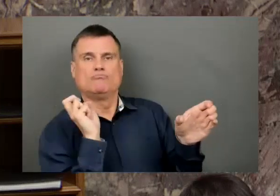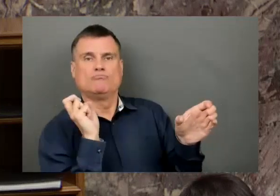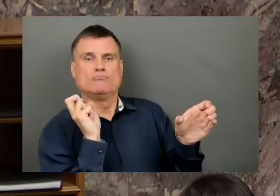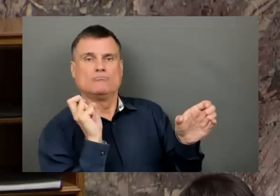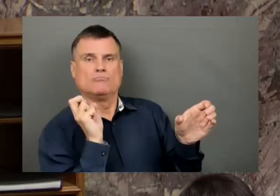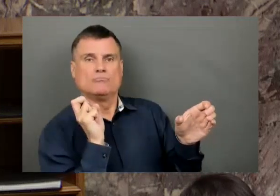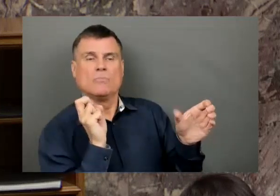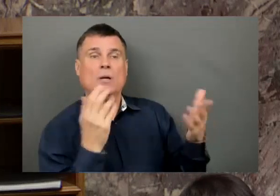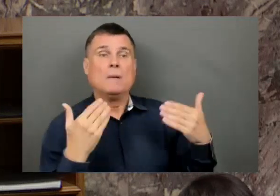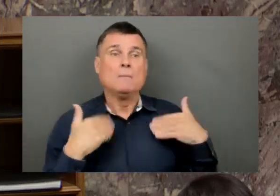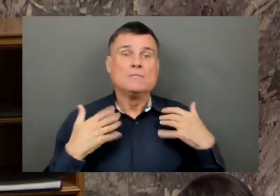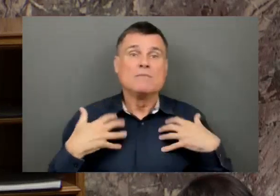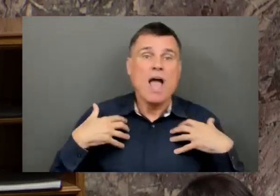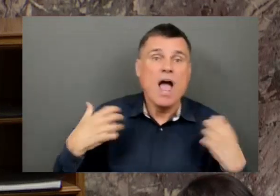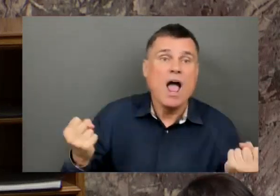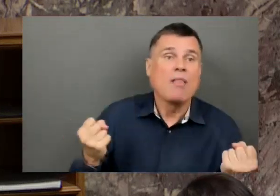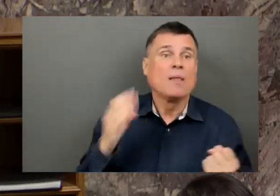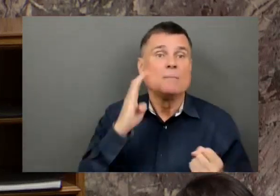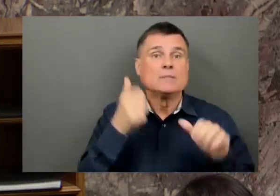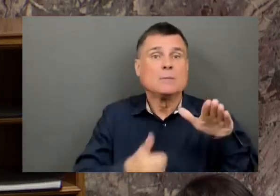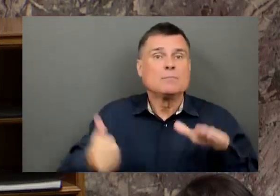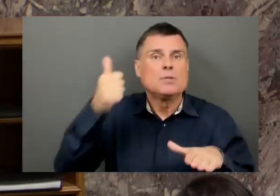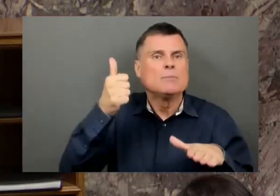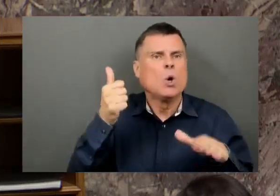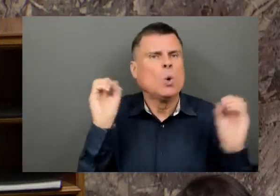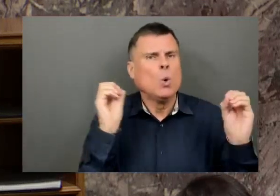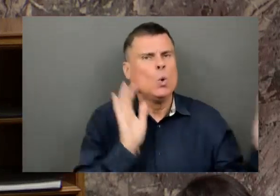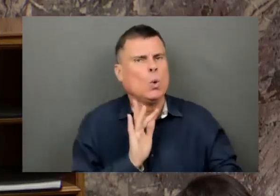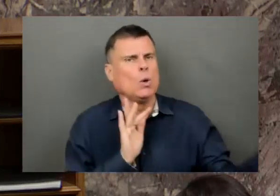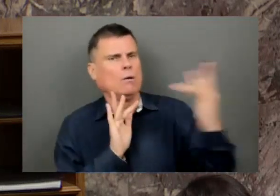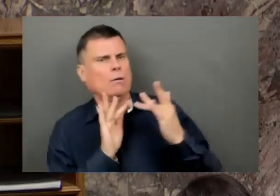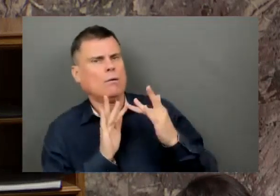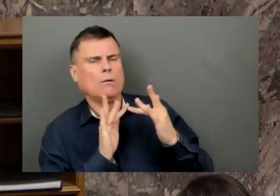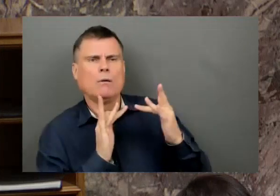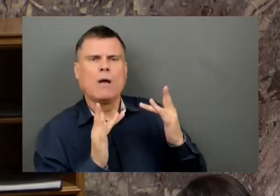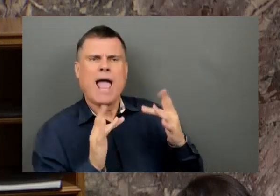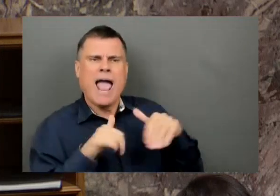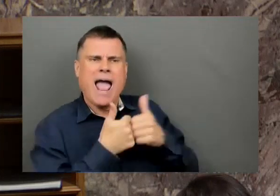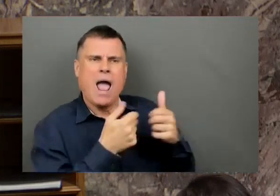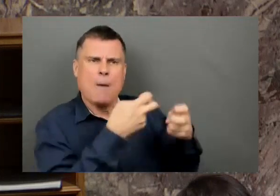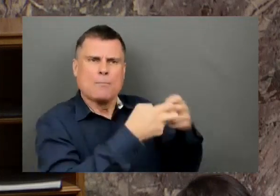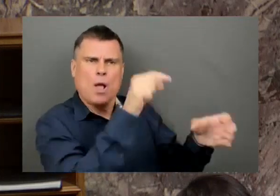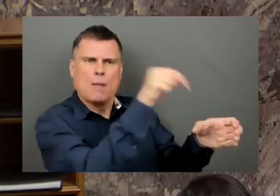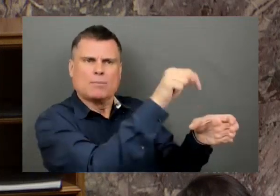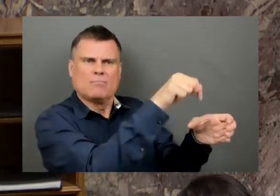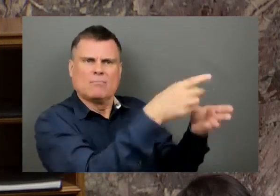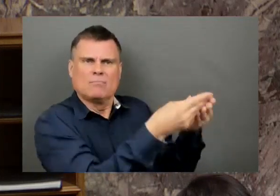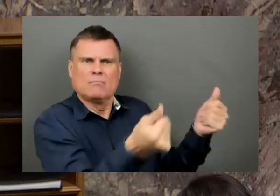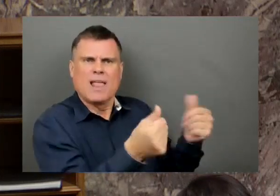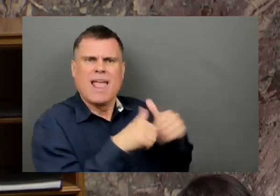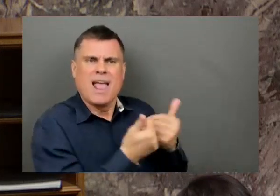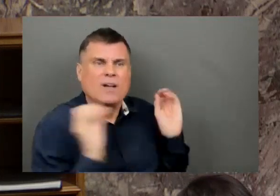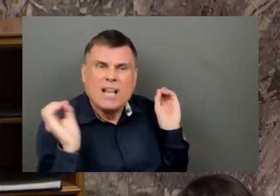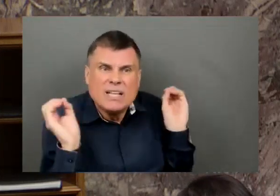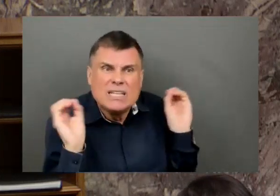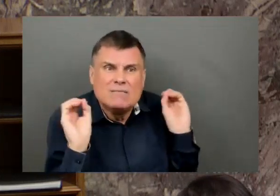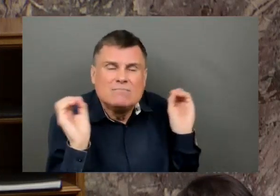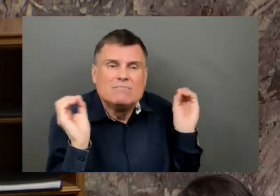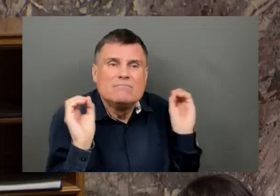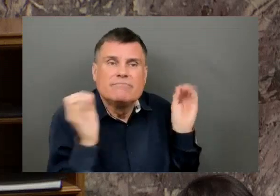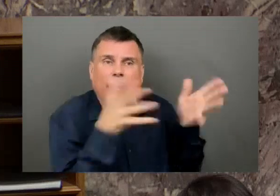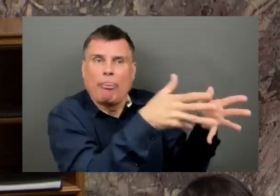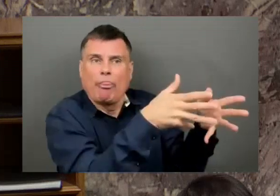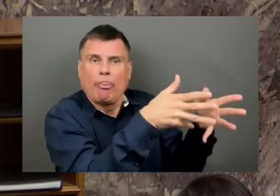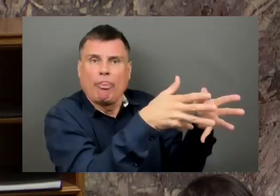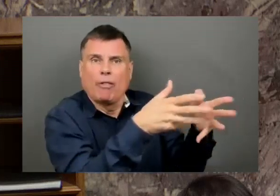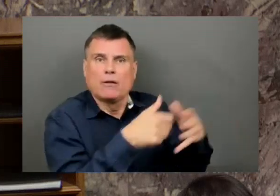one. End of quote. What the longtime senior member and former finance minister of this